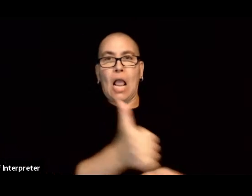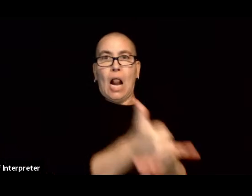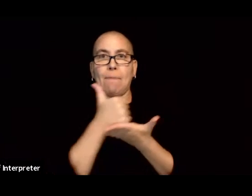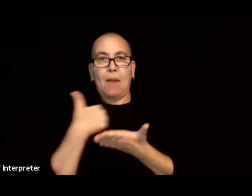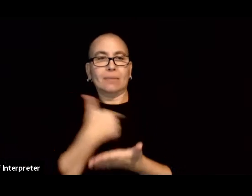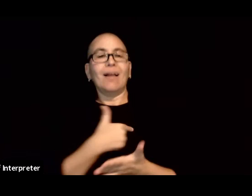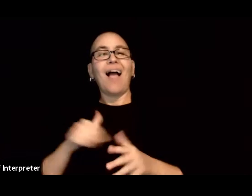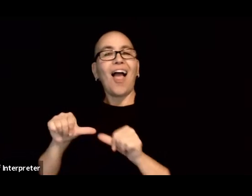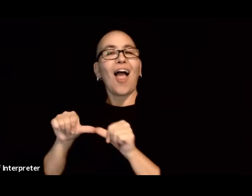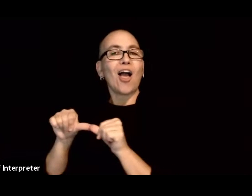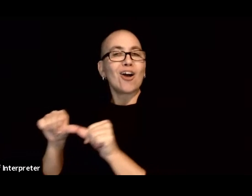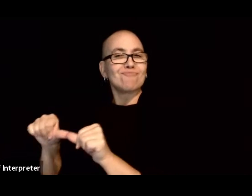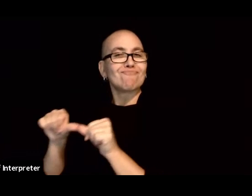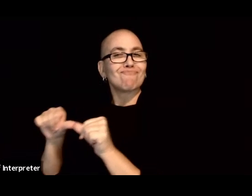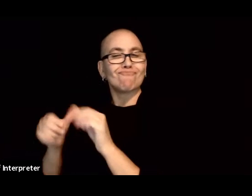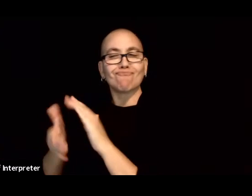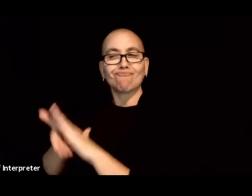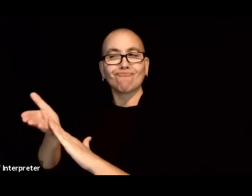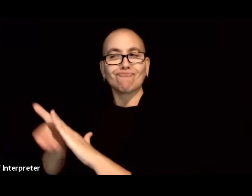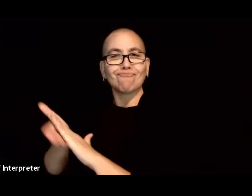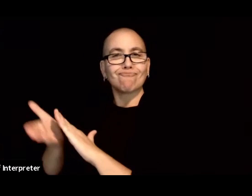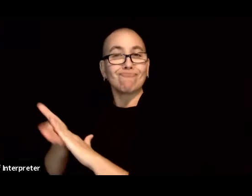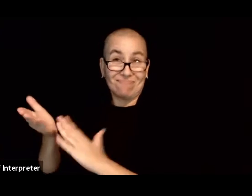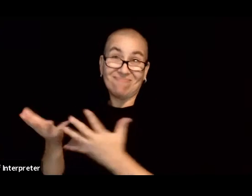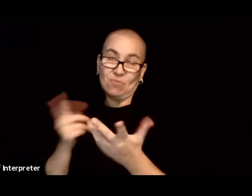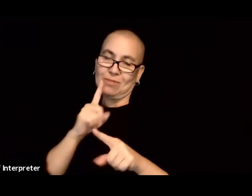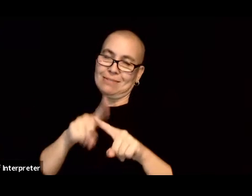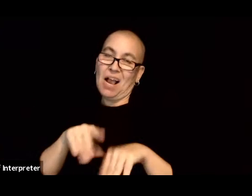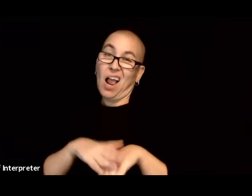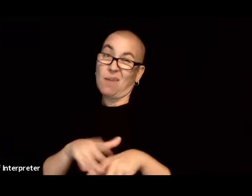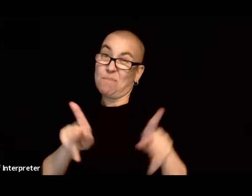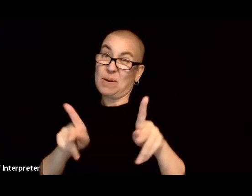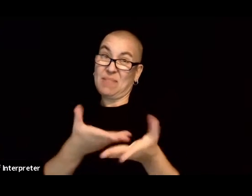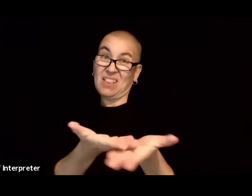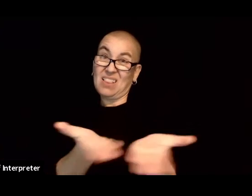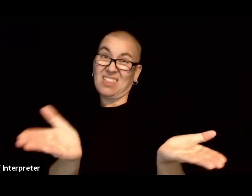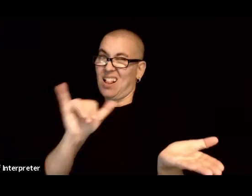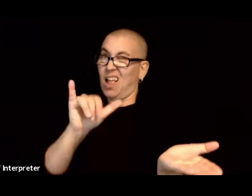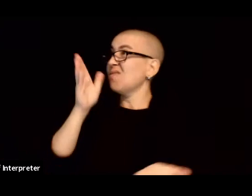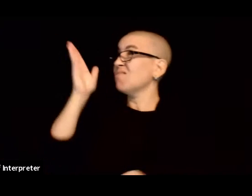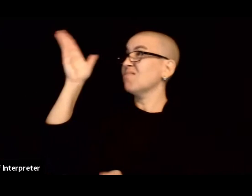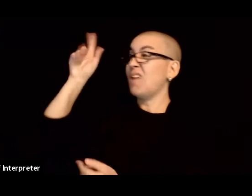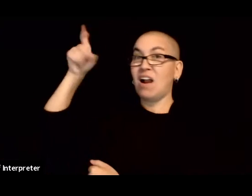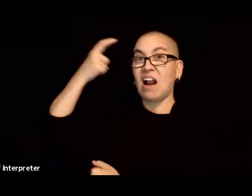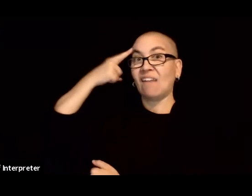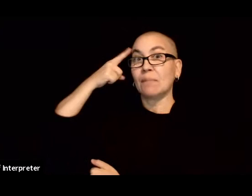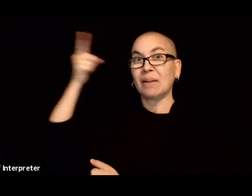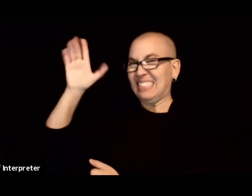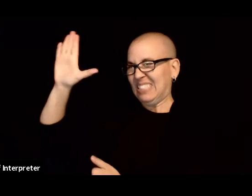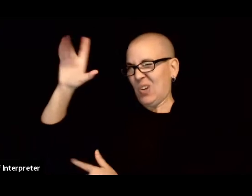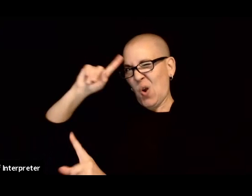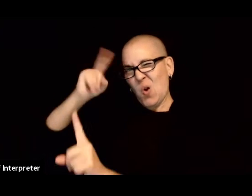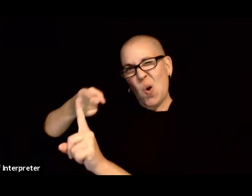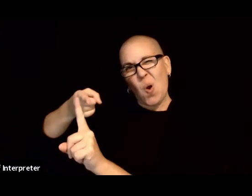But as the governor has often said, he'll keep all those options on the table as needed.